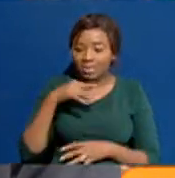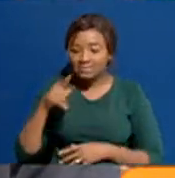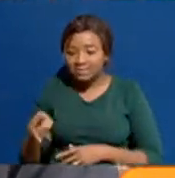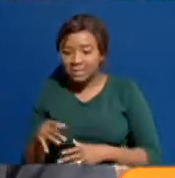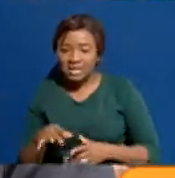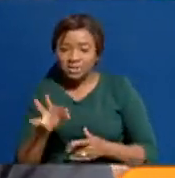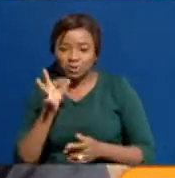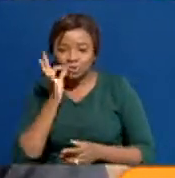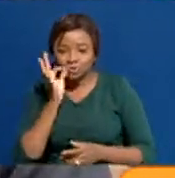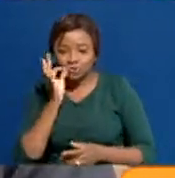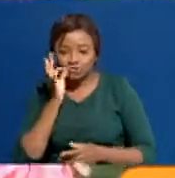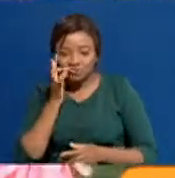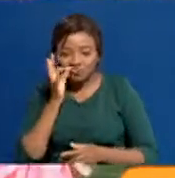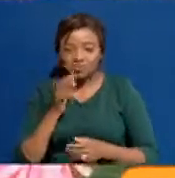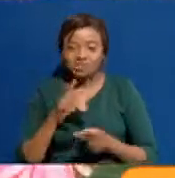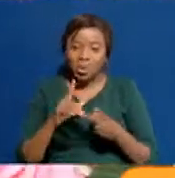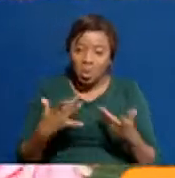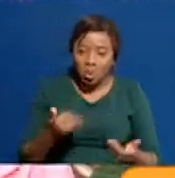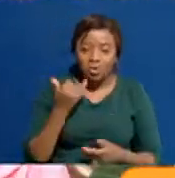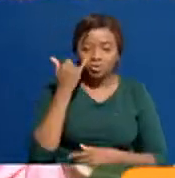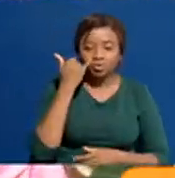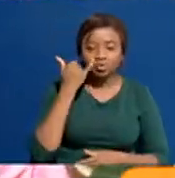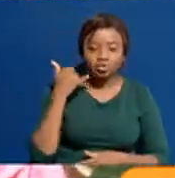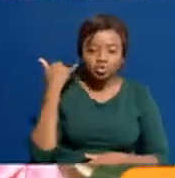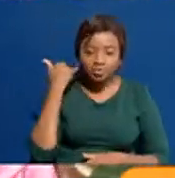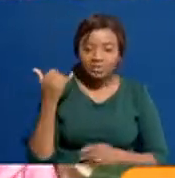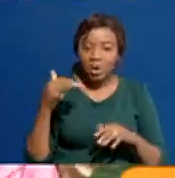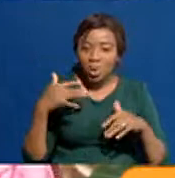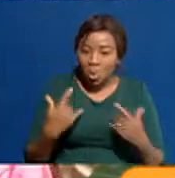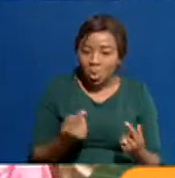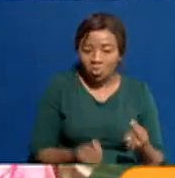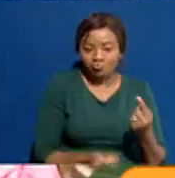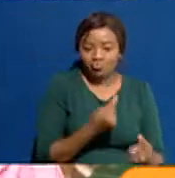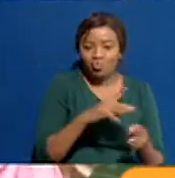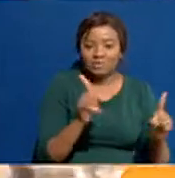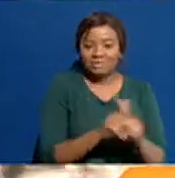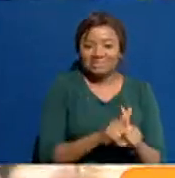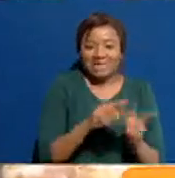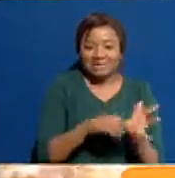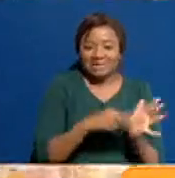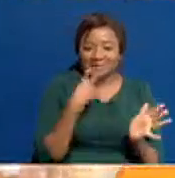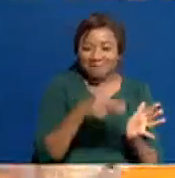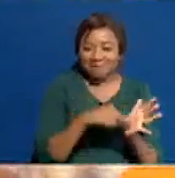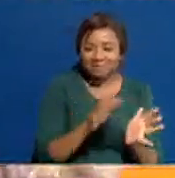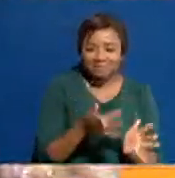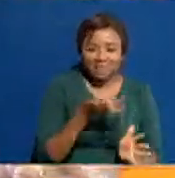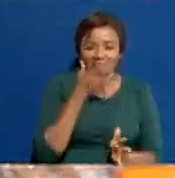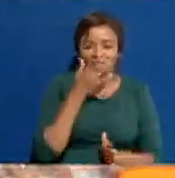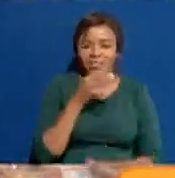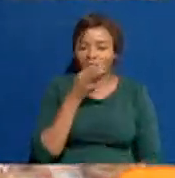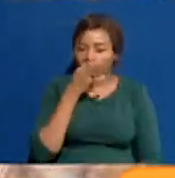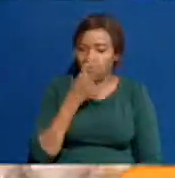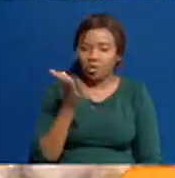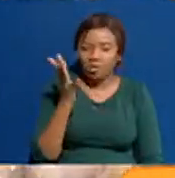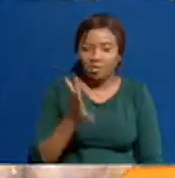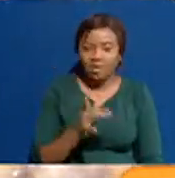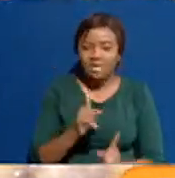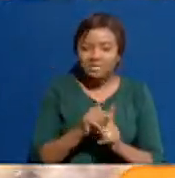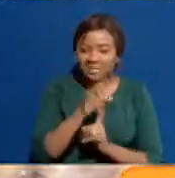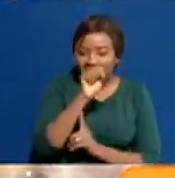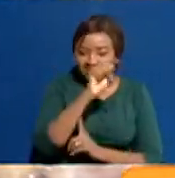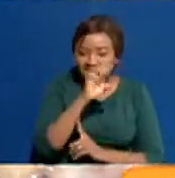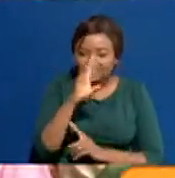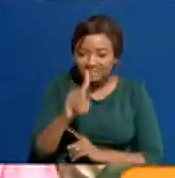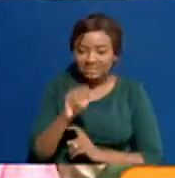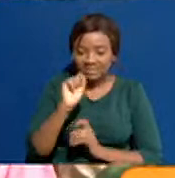juice kutoka kwa jackfruit. Fene unaweza karanga kama chips ukule, nimeona ni tamu, imenivutia. Mbegu yake pia ni